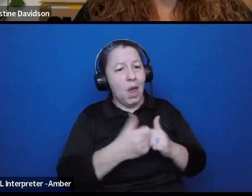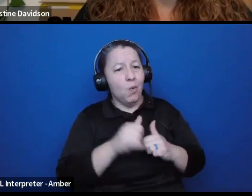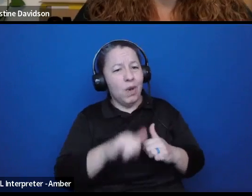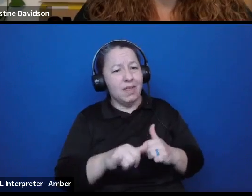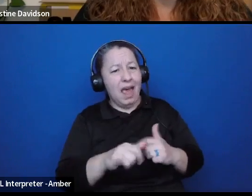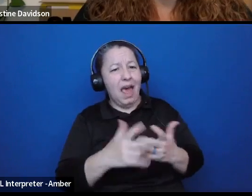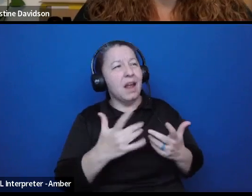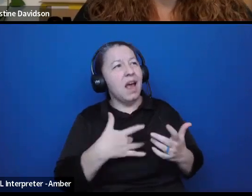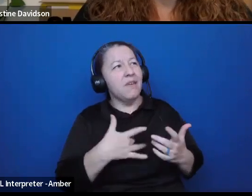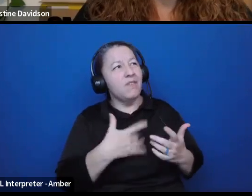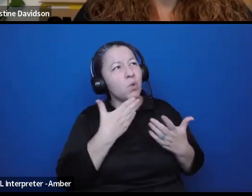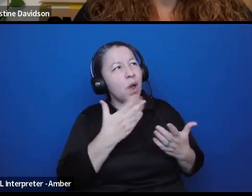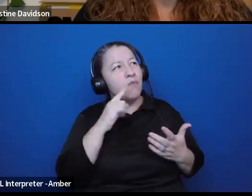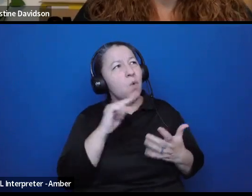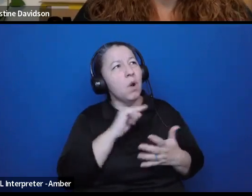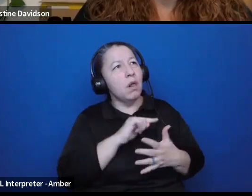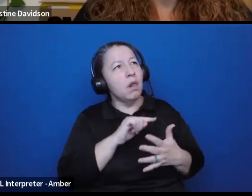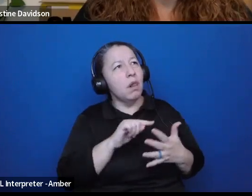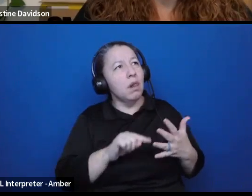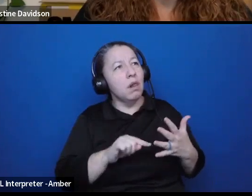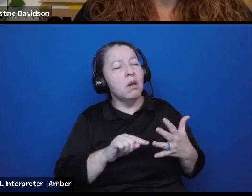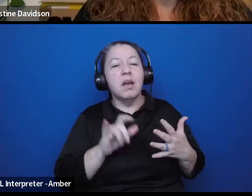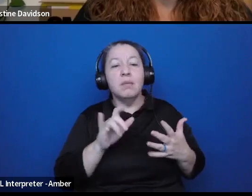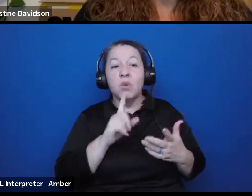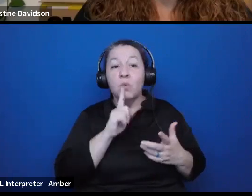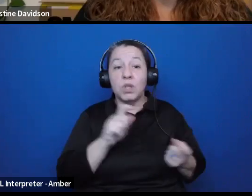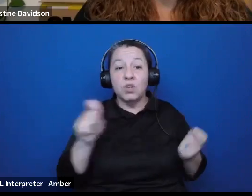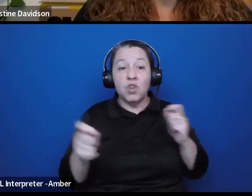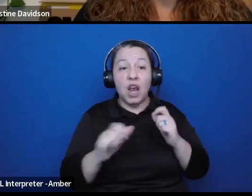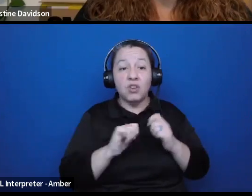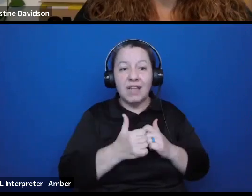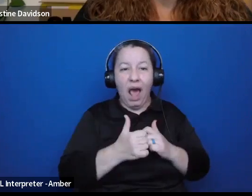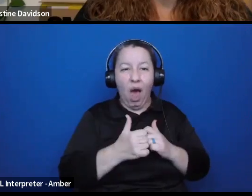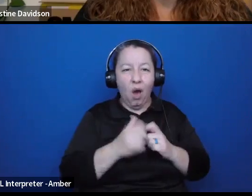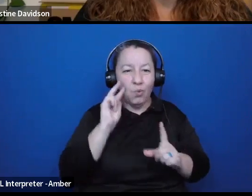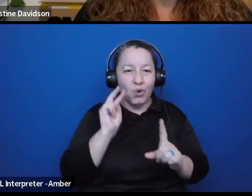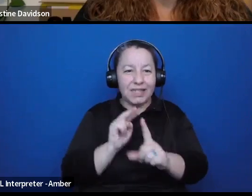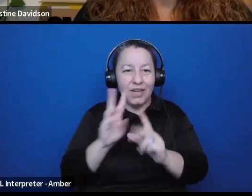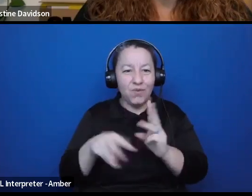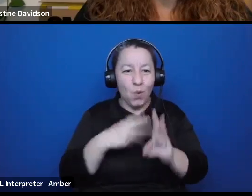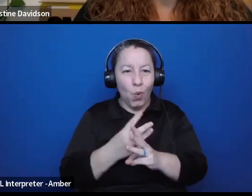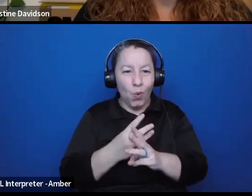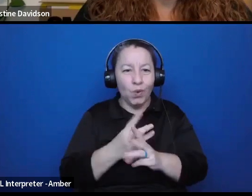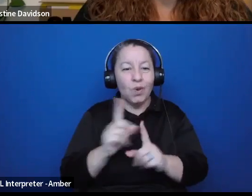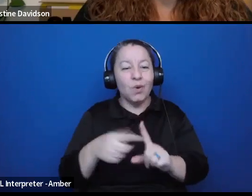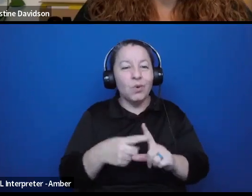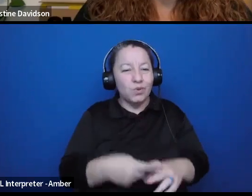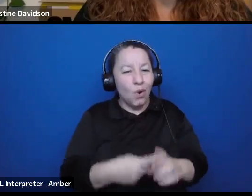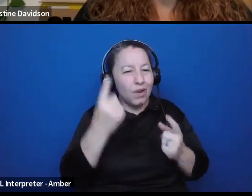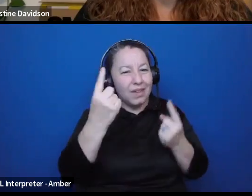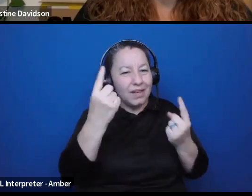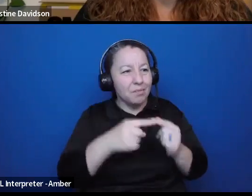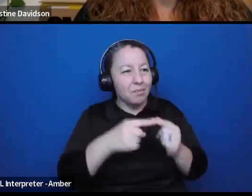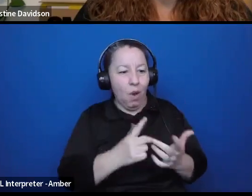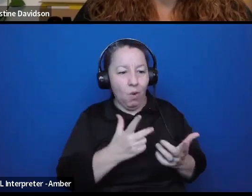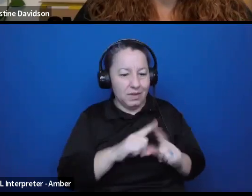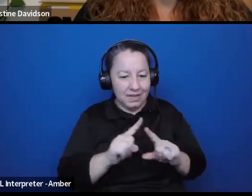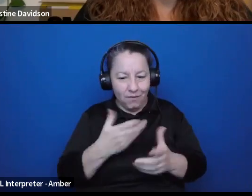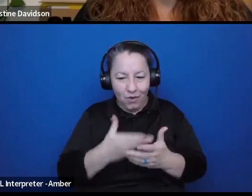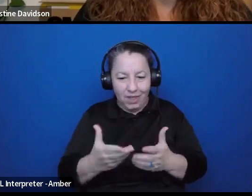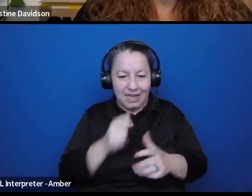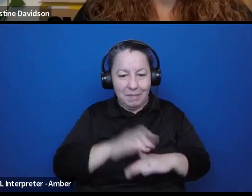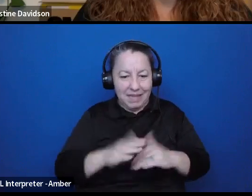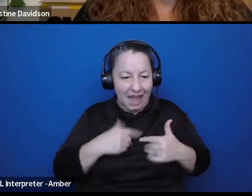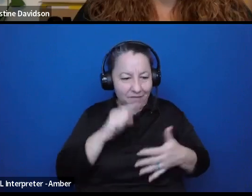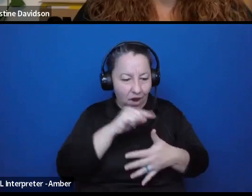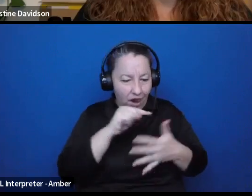way you think when you start to think about the things that we're grateful for, right? Like we had a blizzard yesterday here